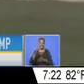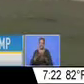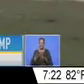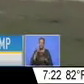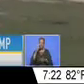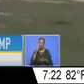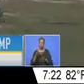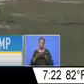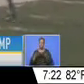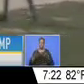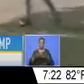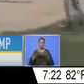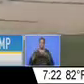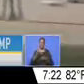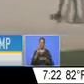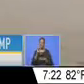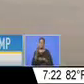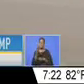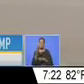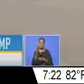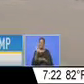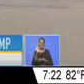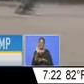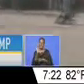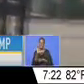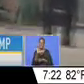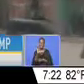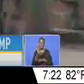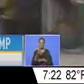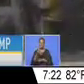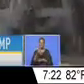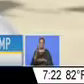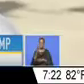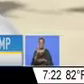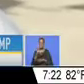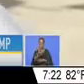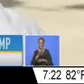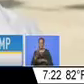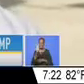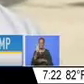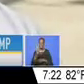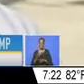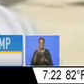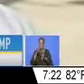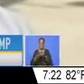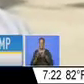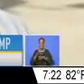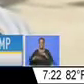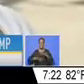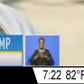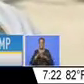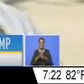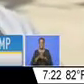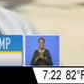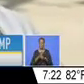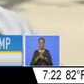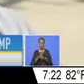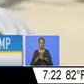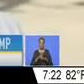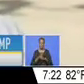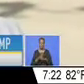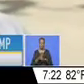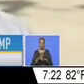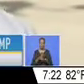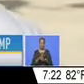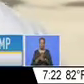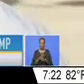in 2019, steamrolling the Periwinkles 17-6. Well, last year, we had a perfect record. We were